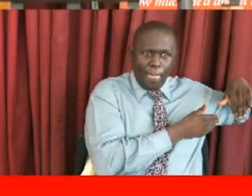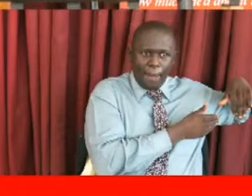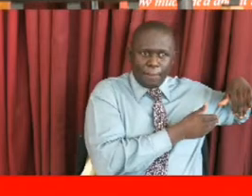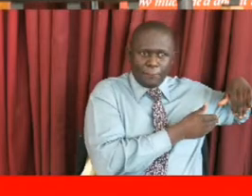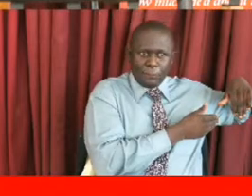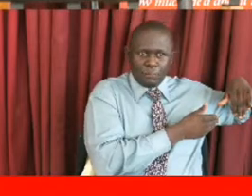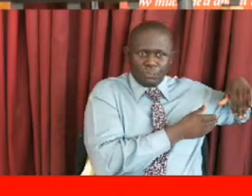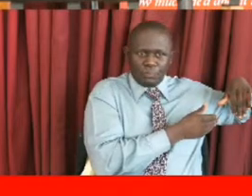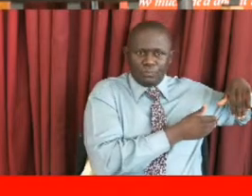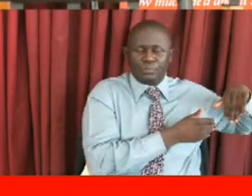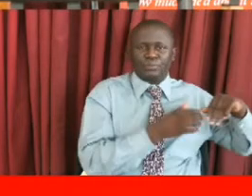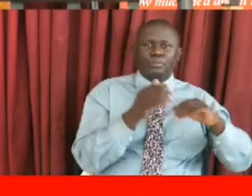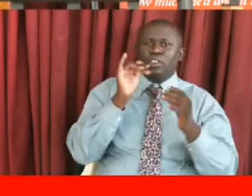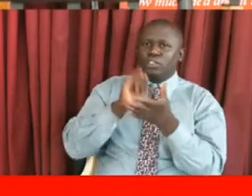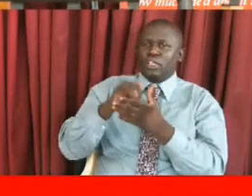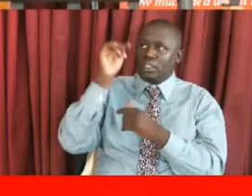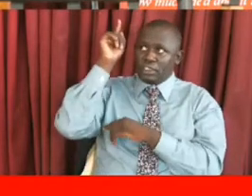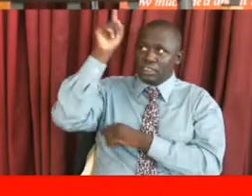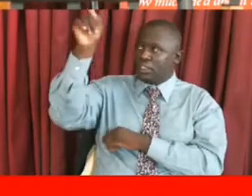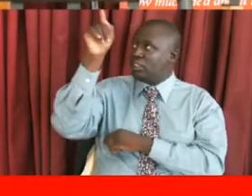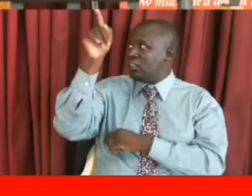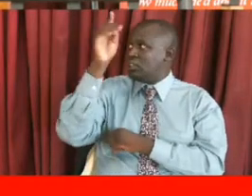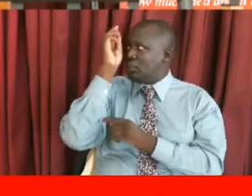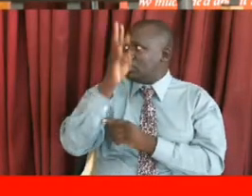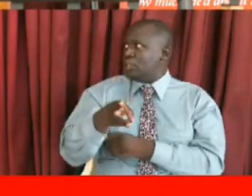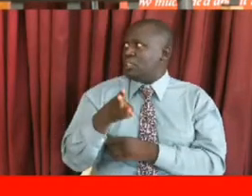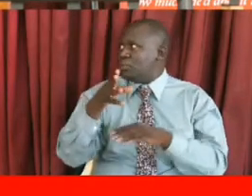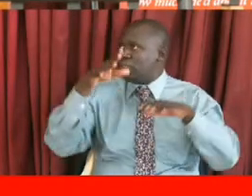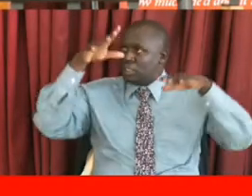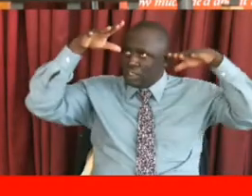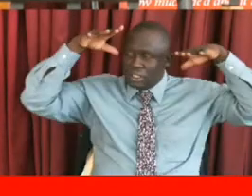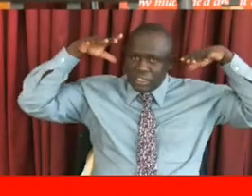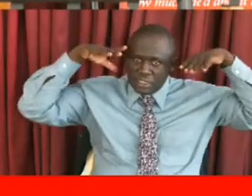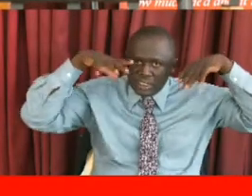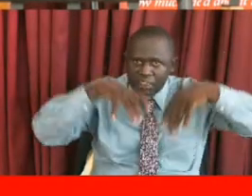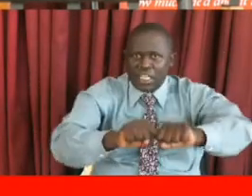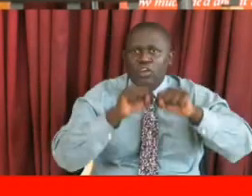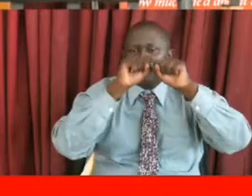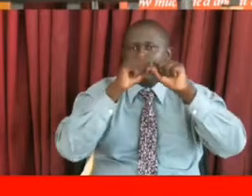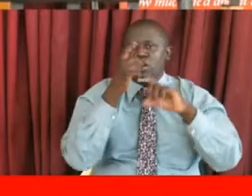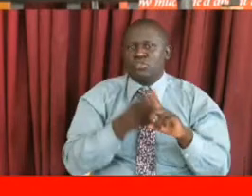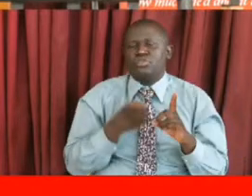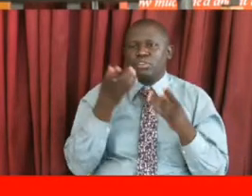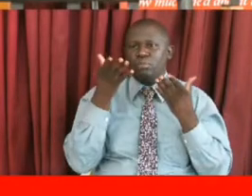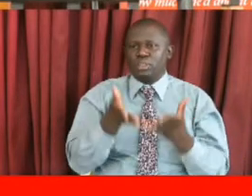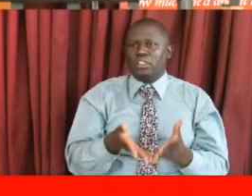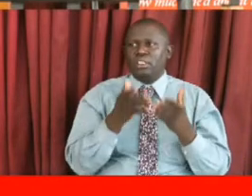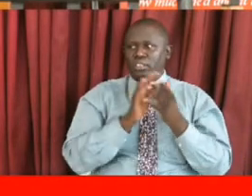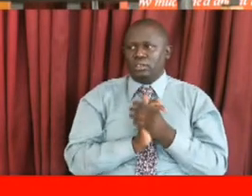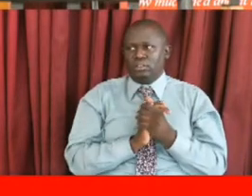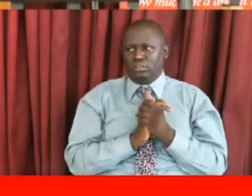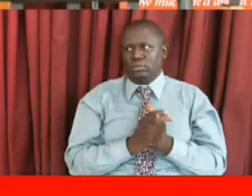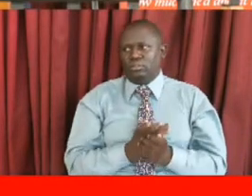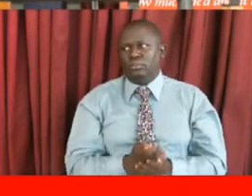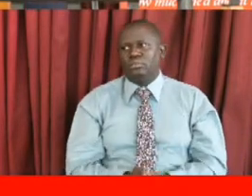sea he will take over from here